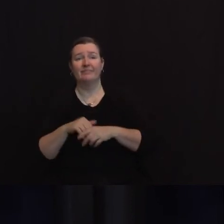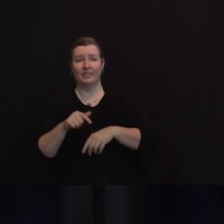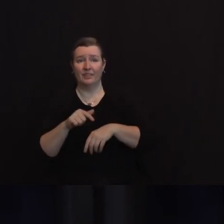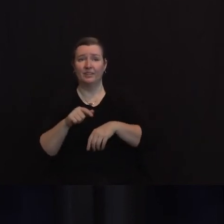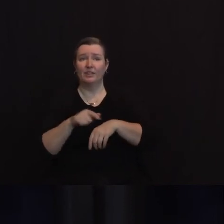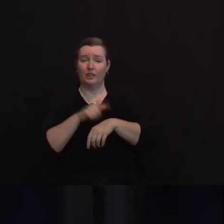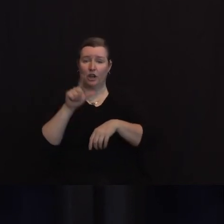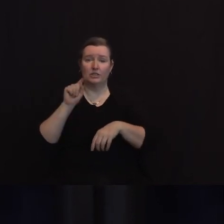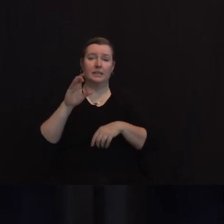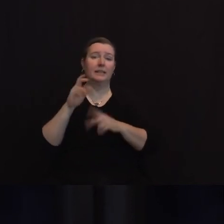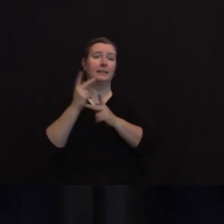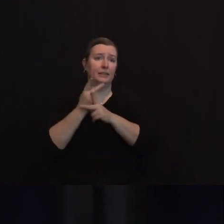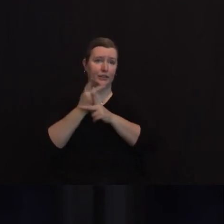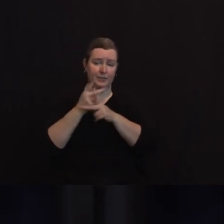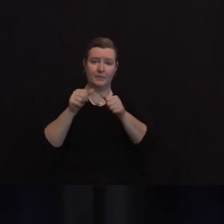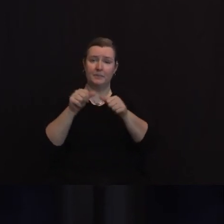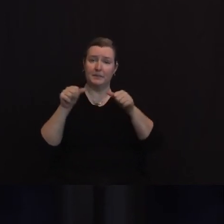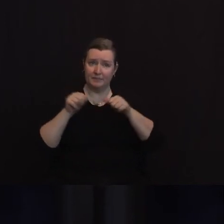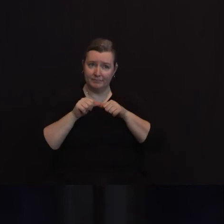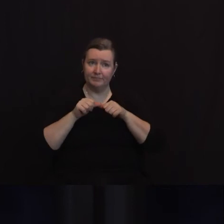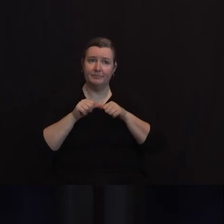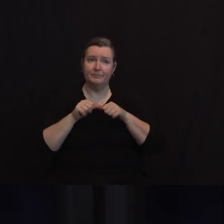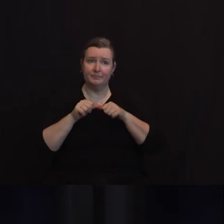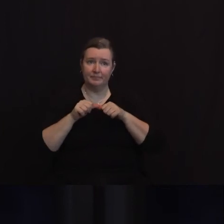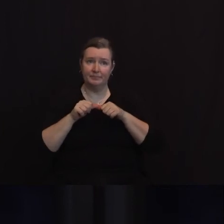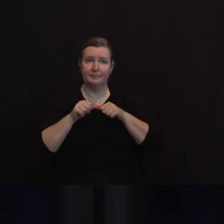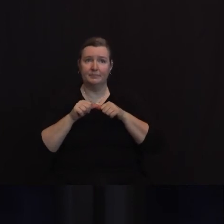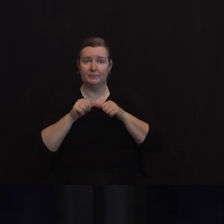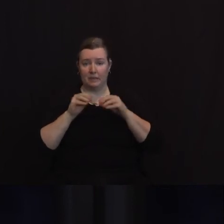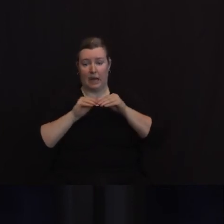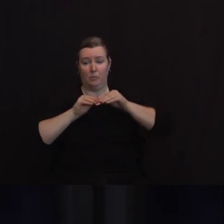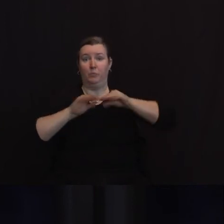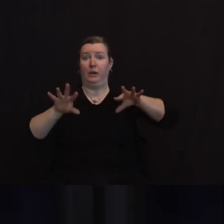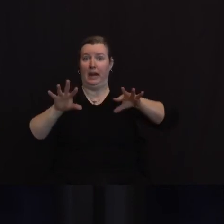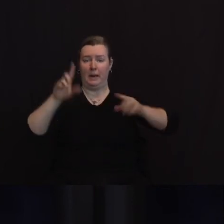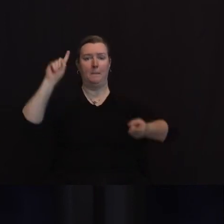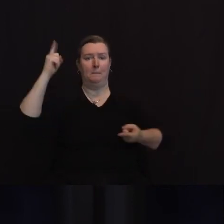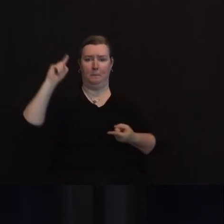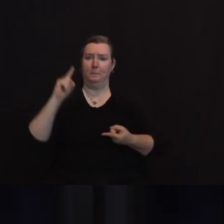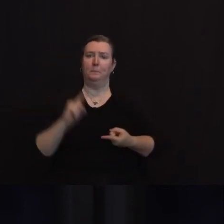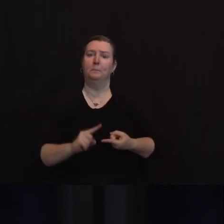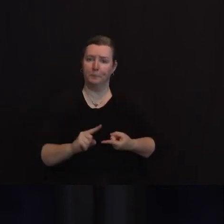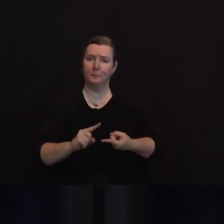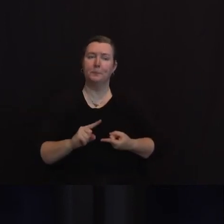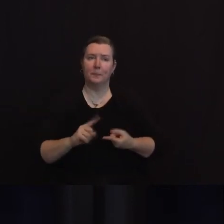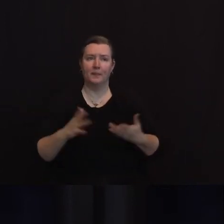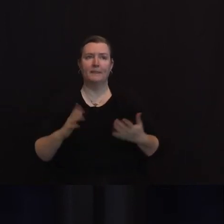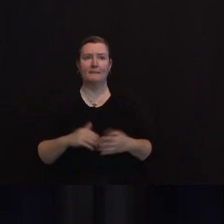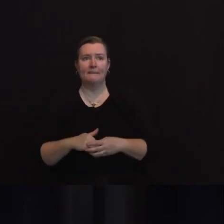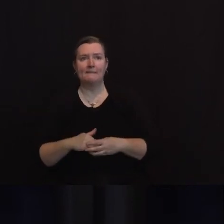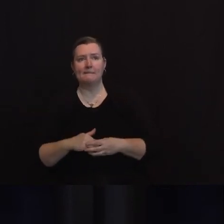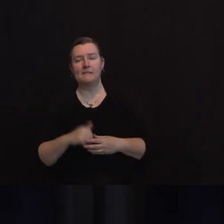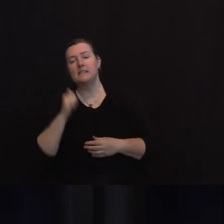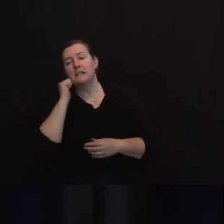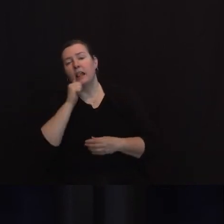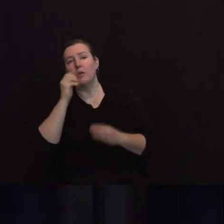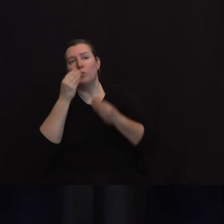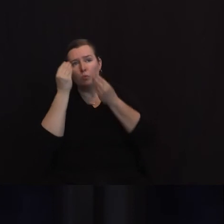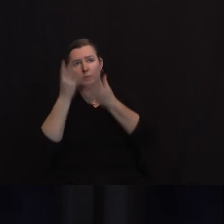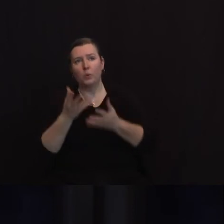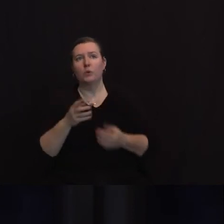decrease. Moving on to my daily report, as the governor shared, our hospitals reported 2,070 hospitalizations